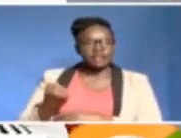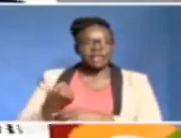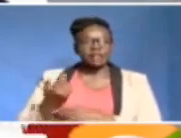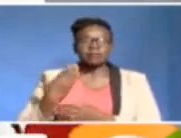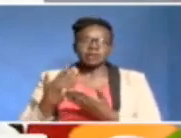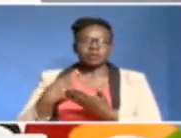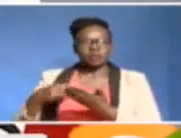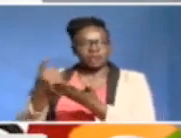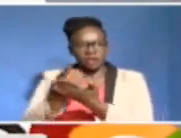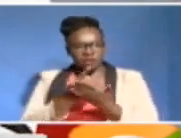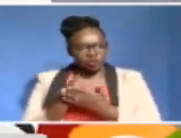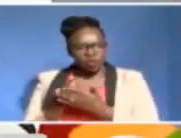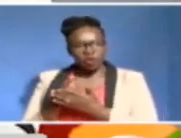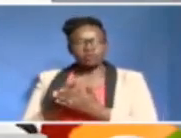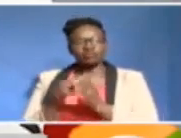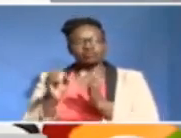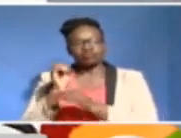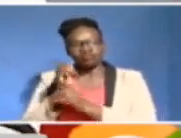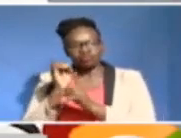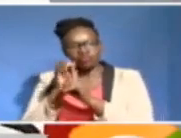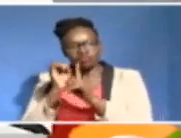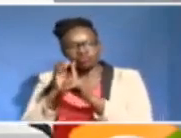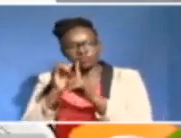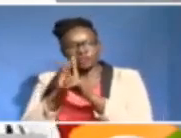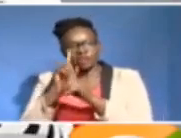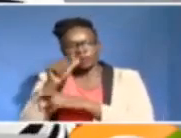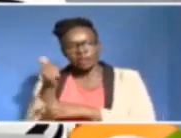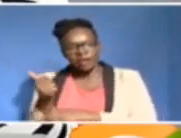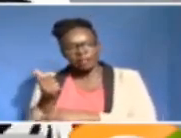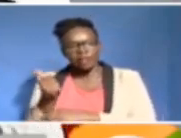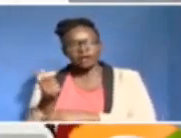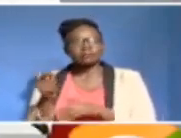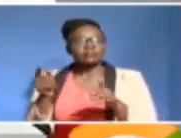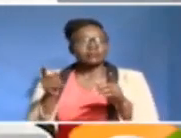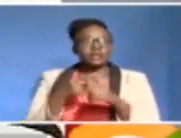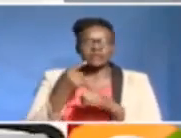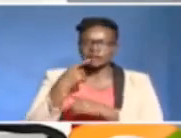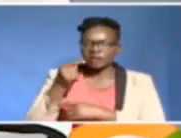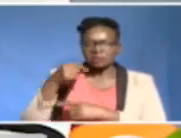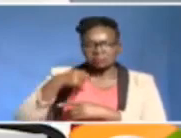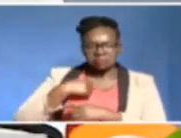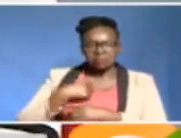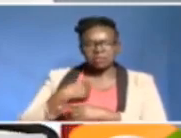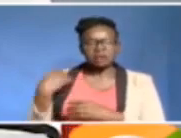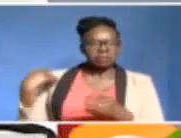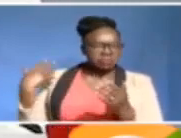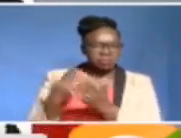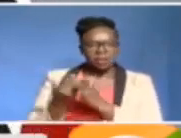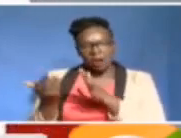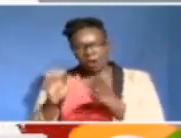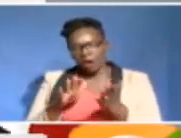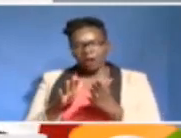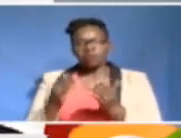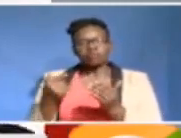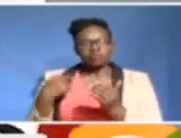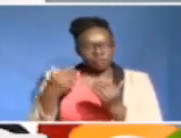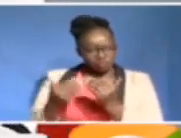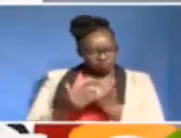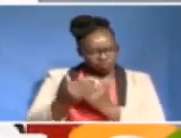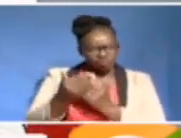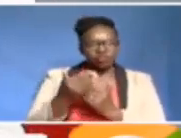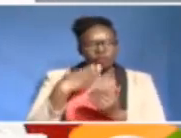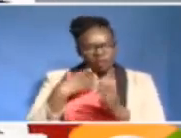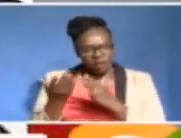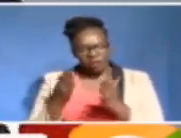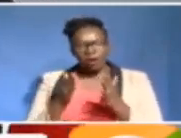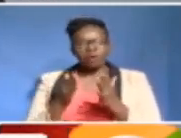could mentor each other. Yeah. We could, you know, say, this is where I am, but this is where I've come from. This is the route. This is not the route. Mm-hmm. So